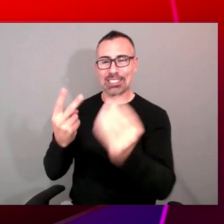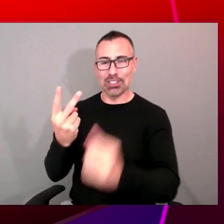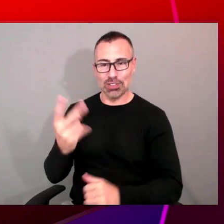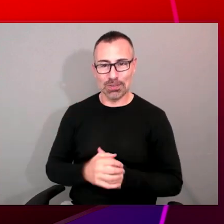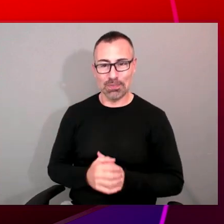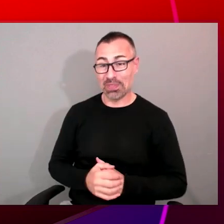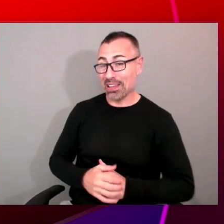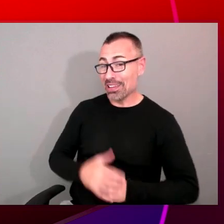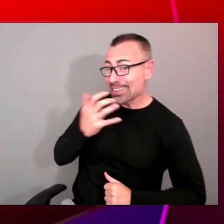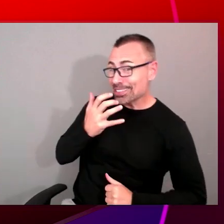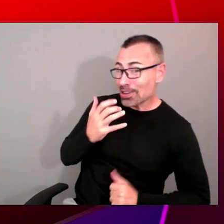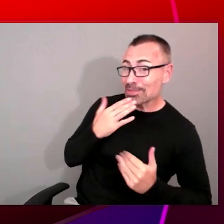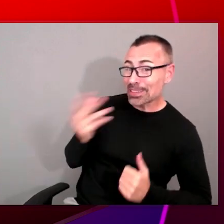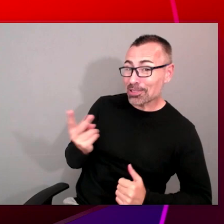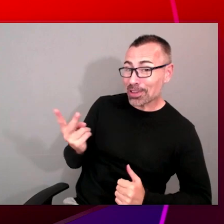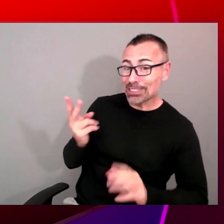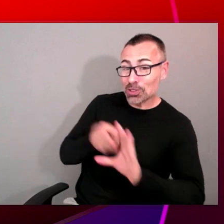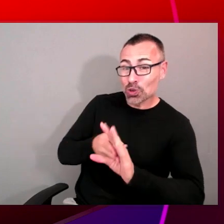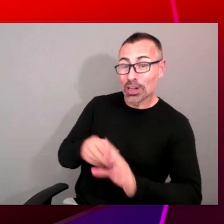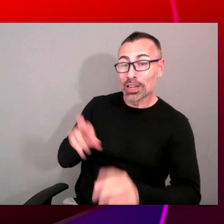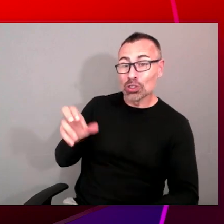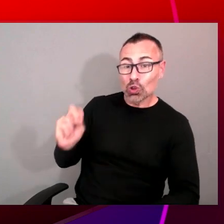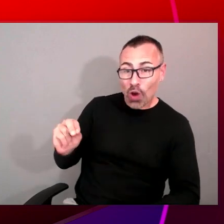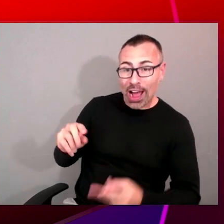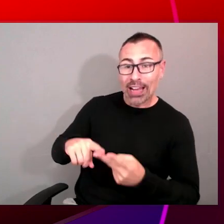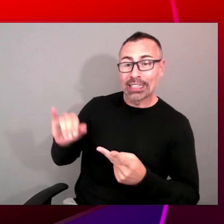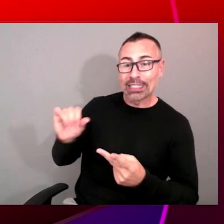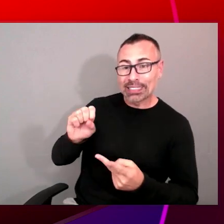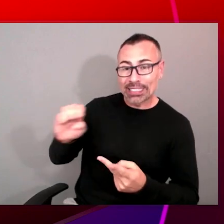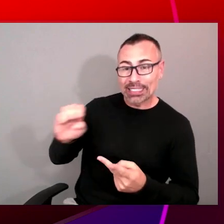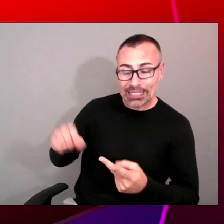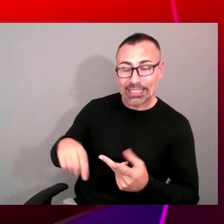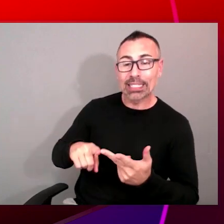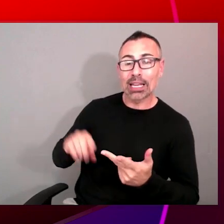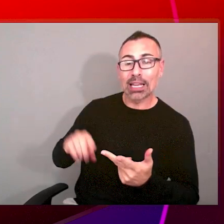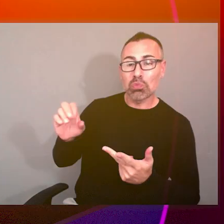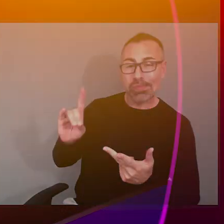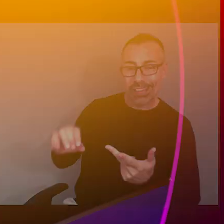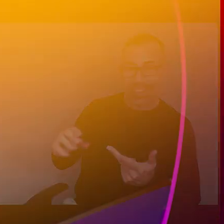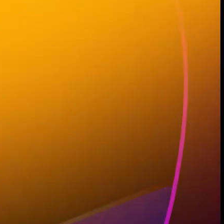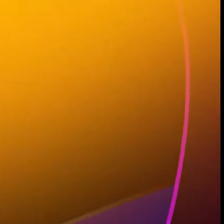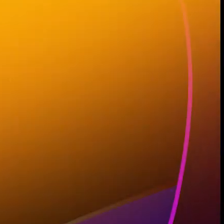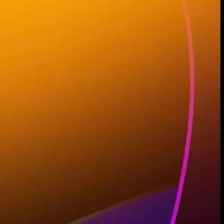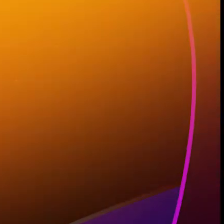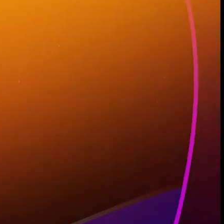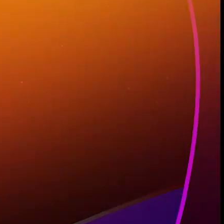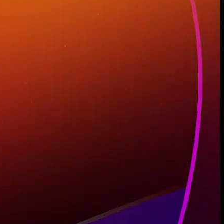Ron, Jesse, Brandon. Thank you for being here. This is AWS On Air session. We'll be back soon.